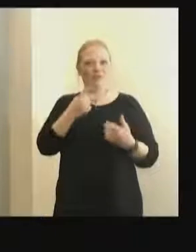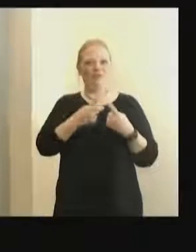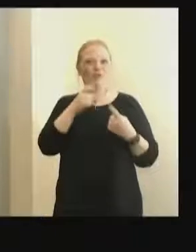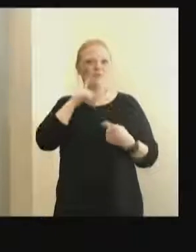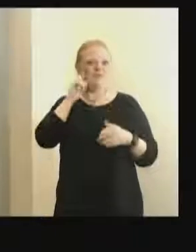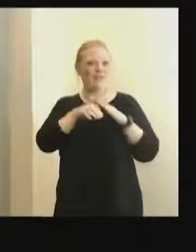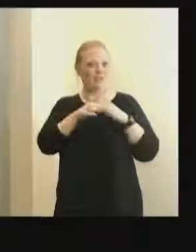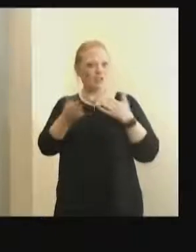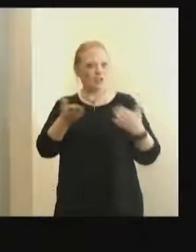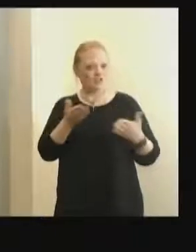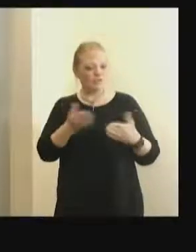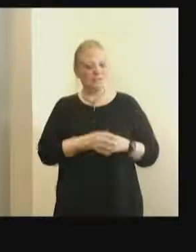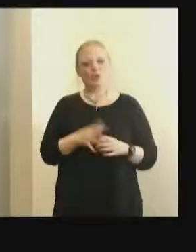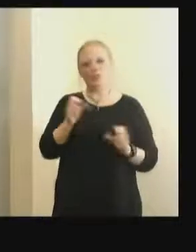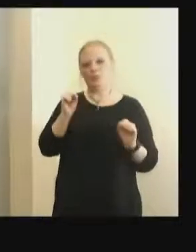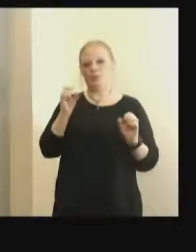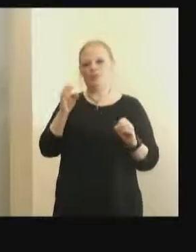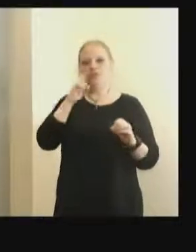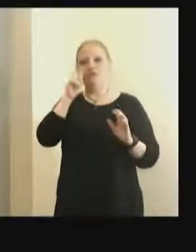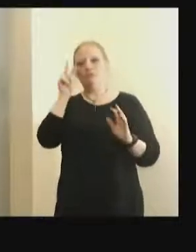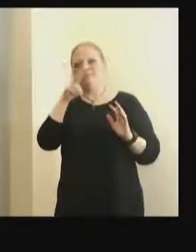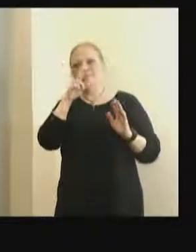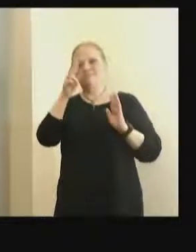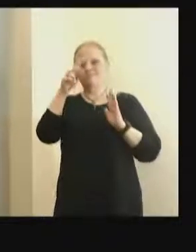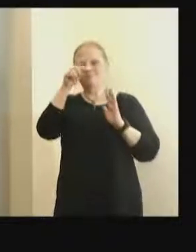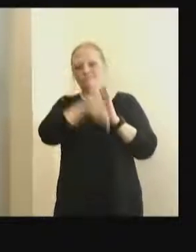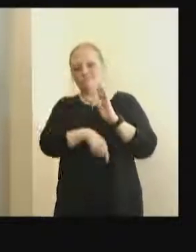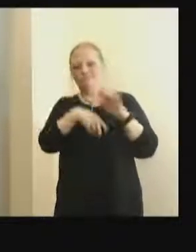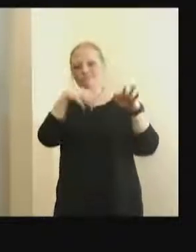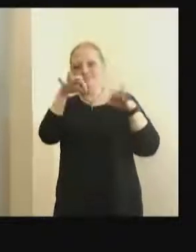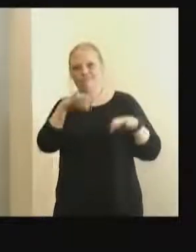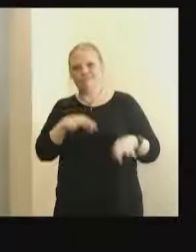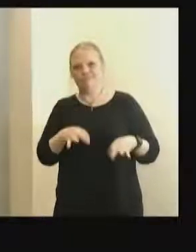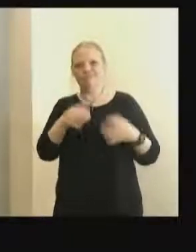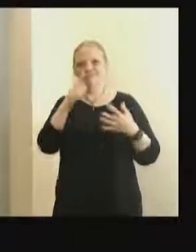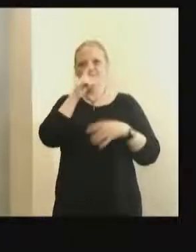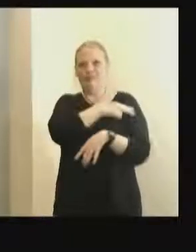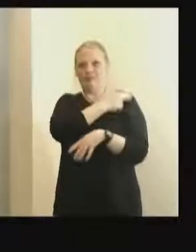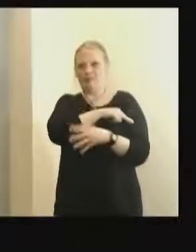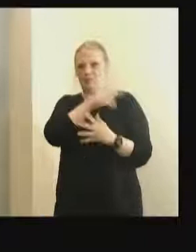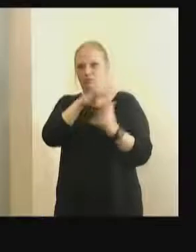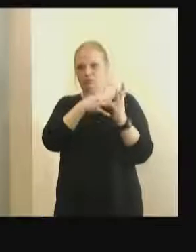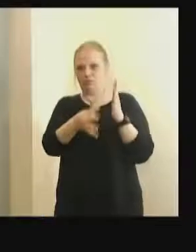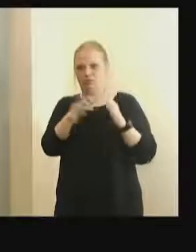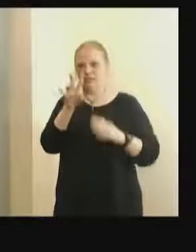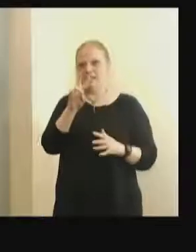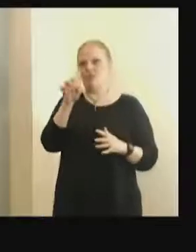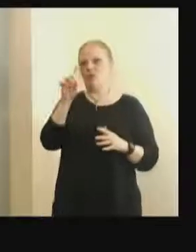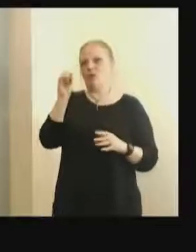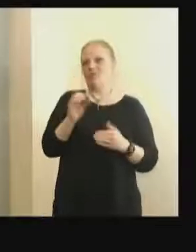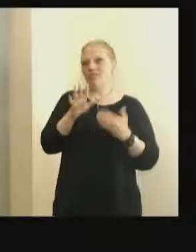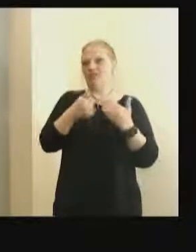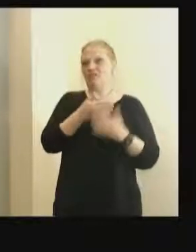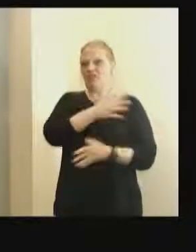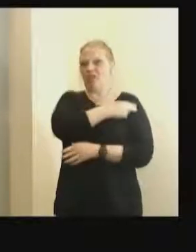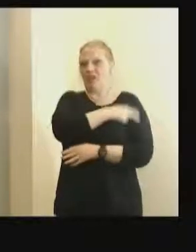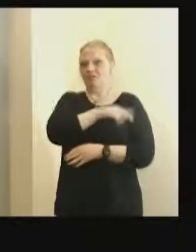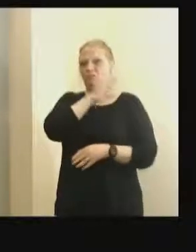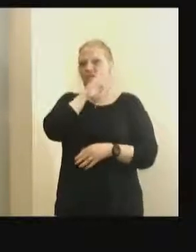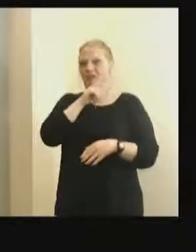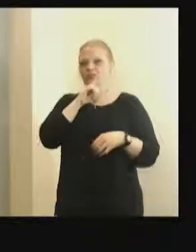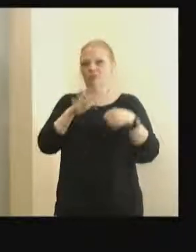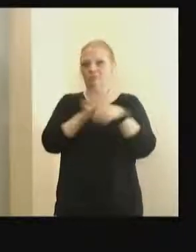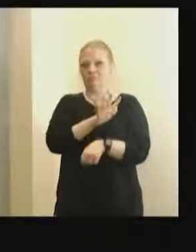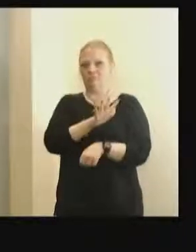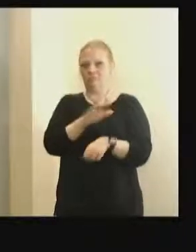Services. And you look at in depth the hospitalization chart for the last 2 weeks. 71% of Erie County hospital beds are actually occupied